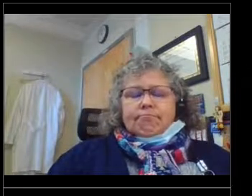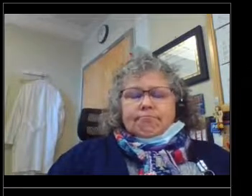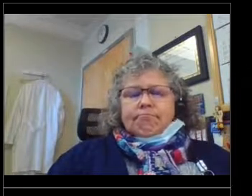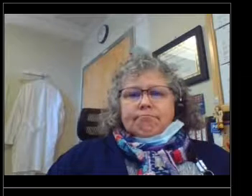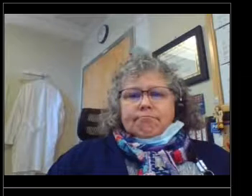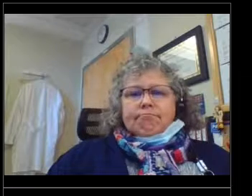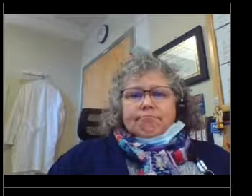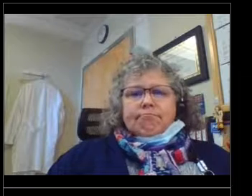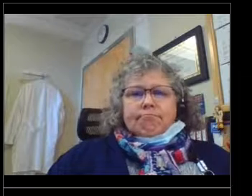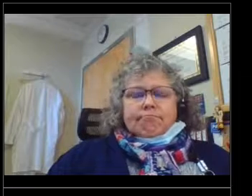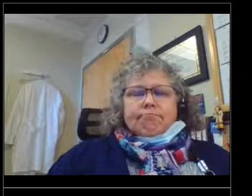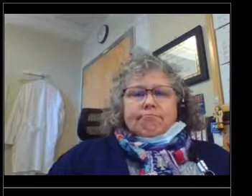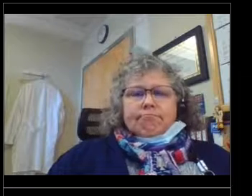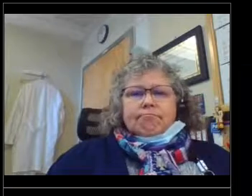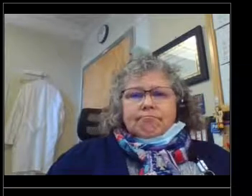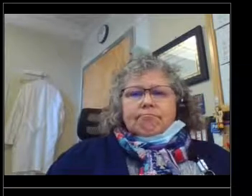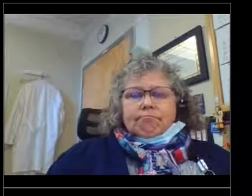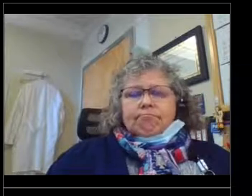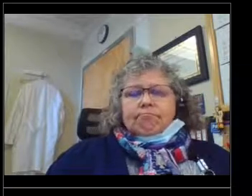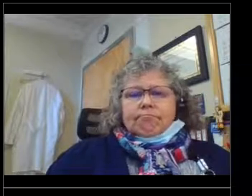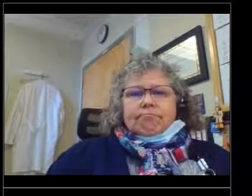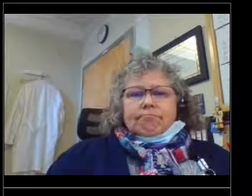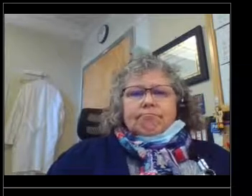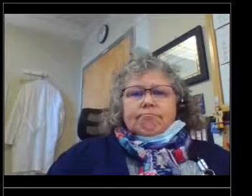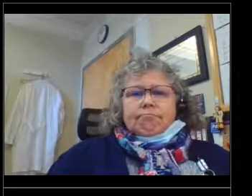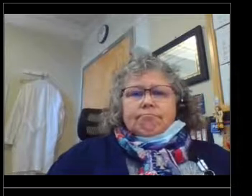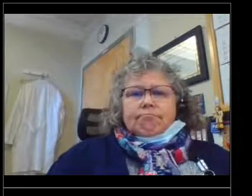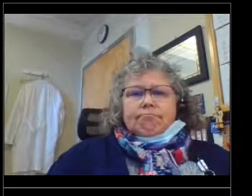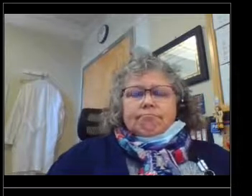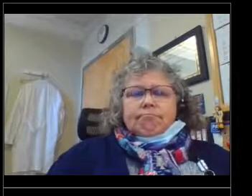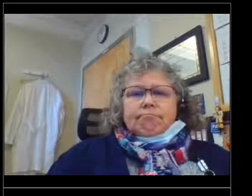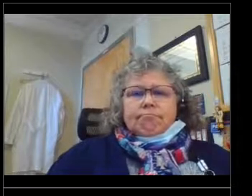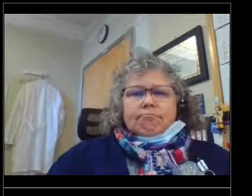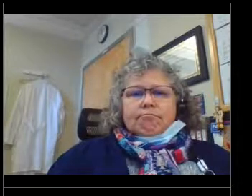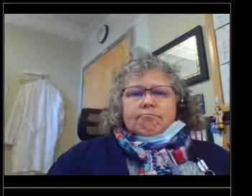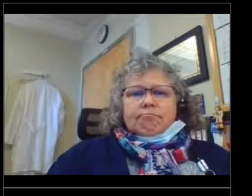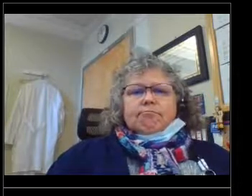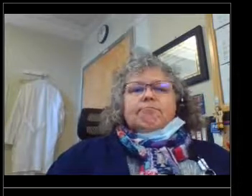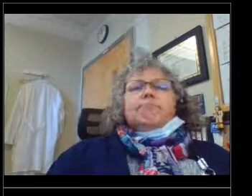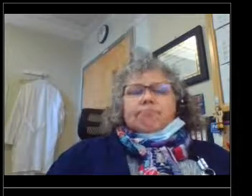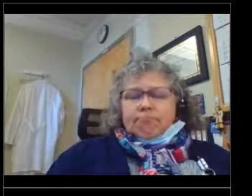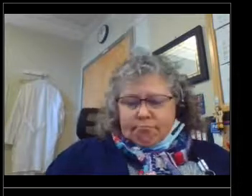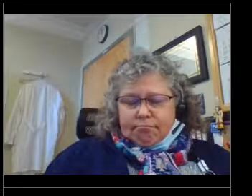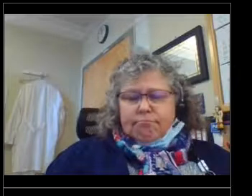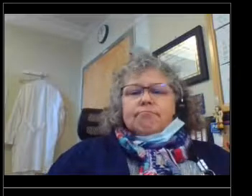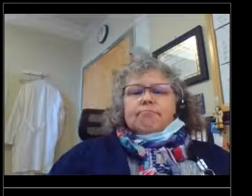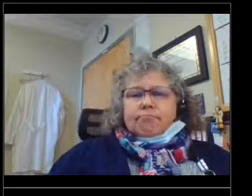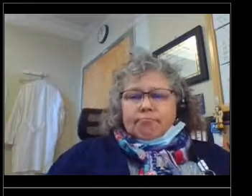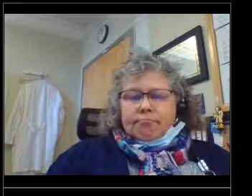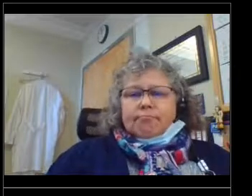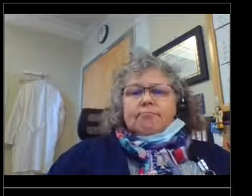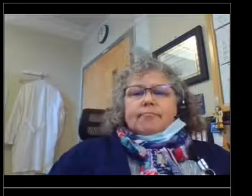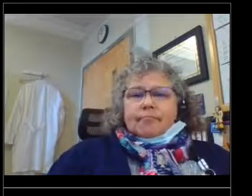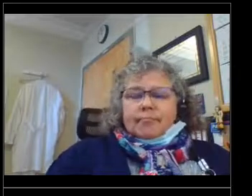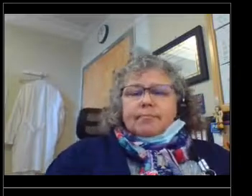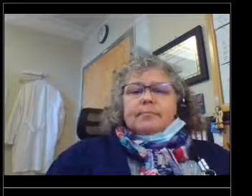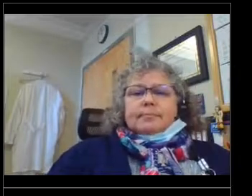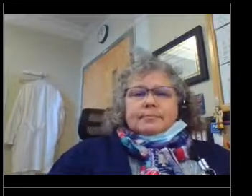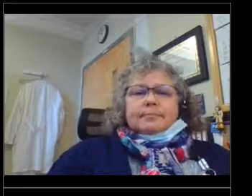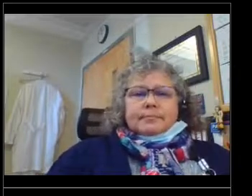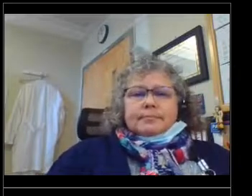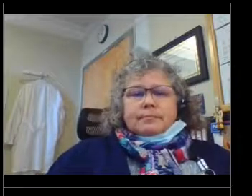don't do, you probably shouldn't be doing it. Or you can be doing it if there's another supervising physician that's agreed to supervise you, even